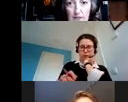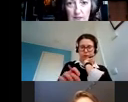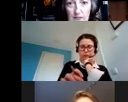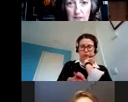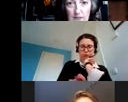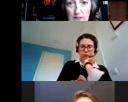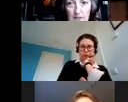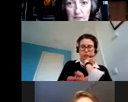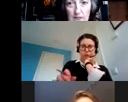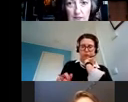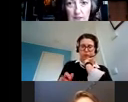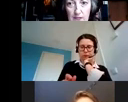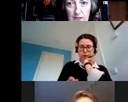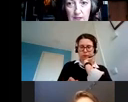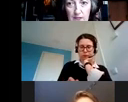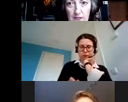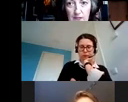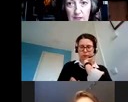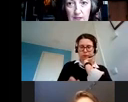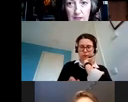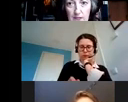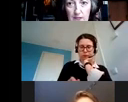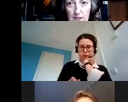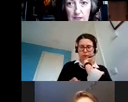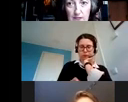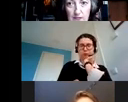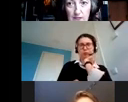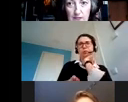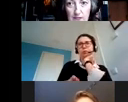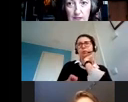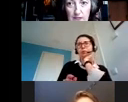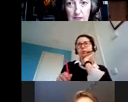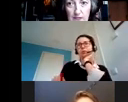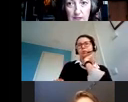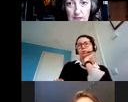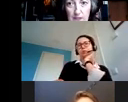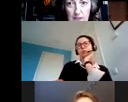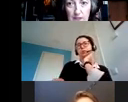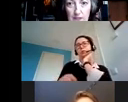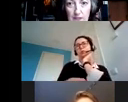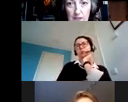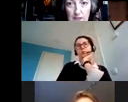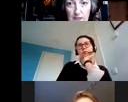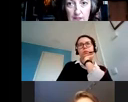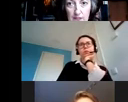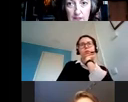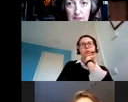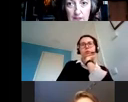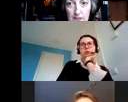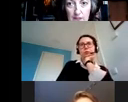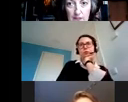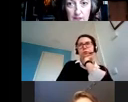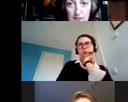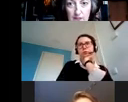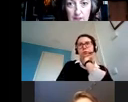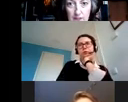a Latin brocardo which describes perfectly the situation, ubi jus ibi remedium, where there is a right, there is